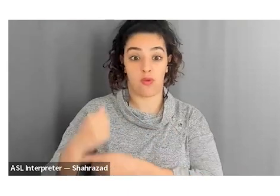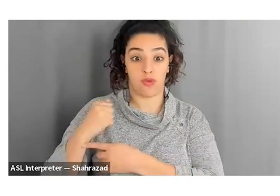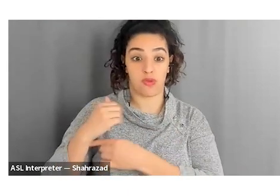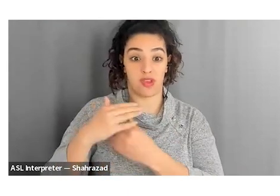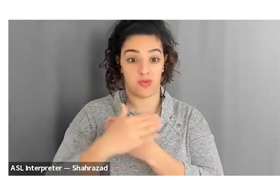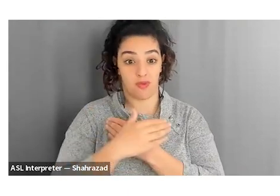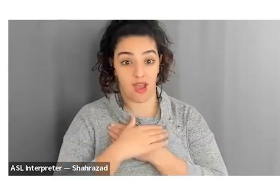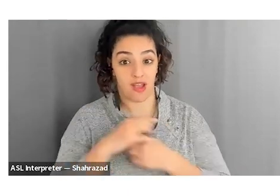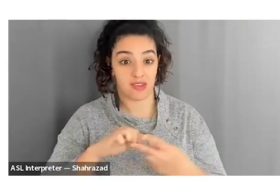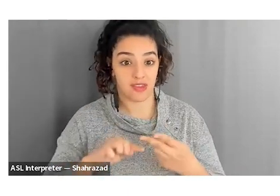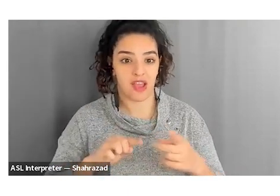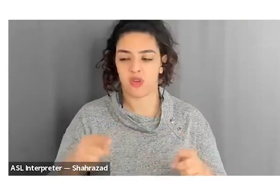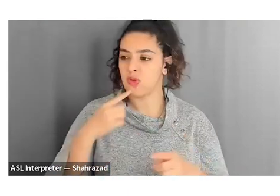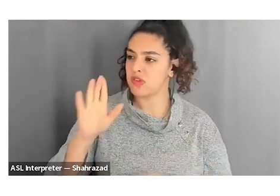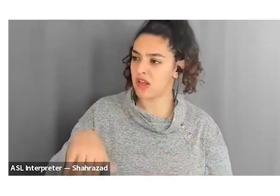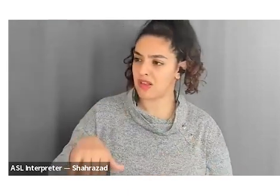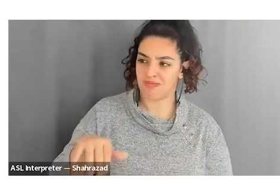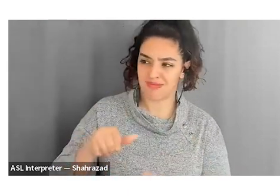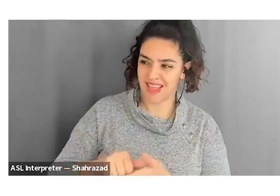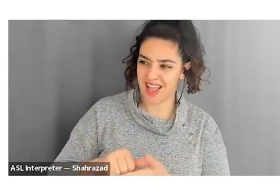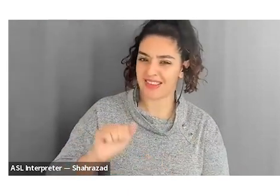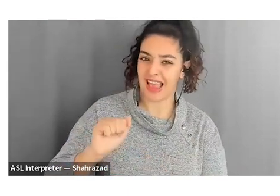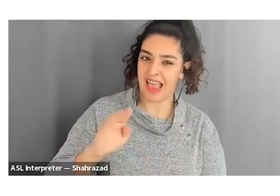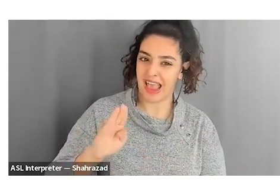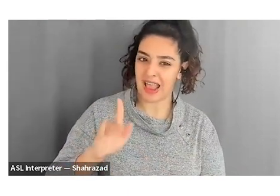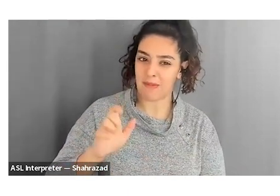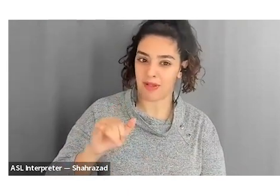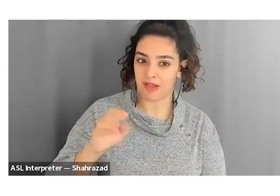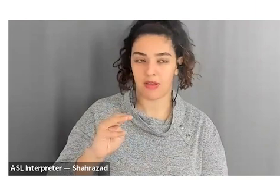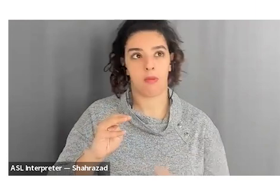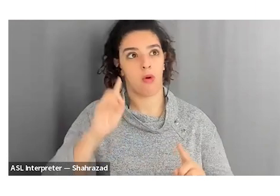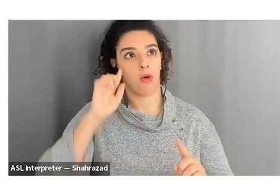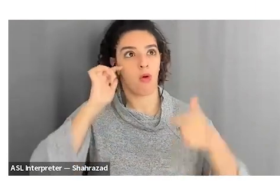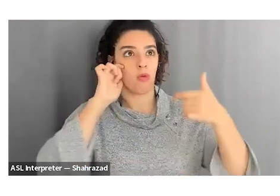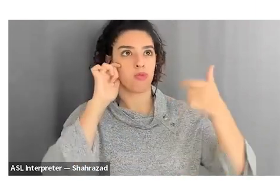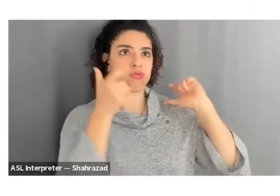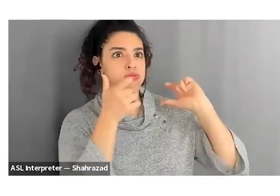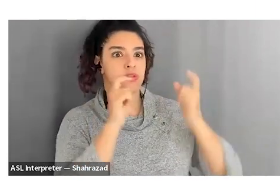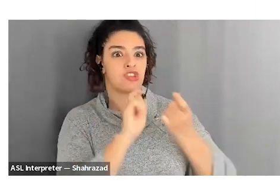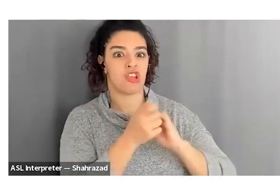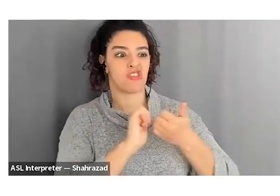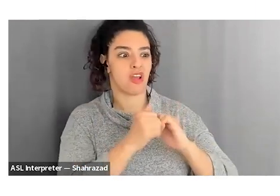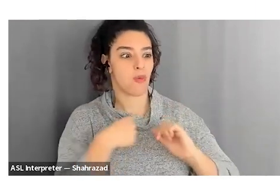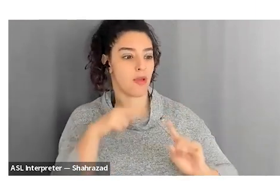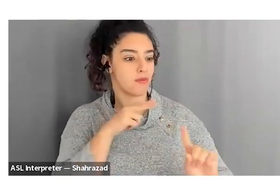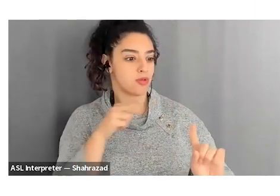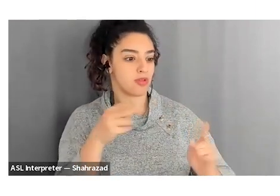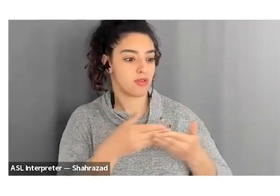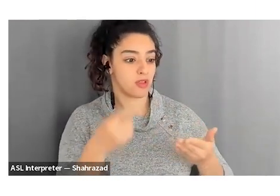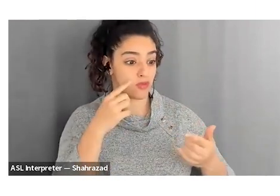ableism. And that has really changed a lot of the ways I perceive things for me, for how I'm treating